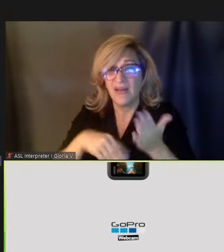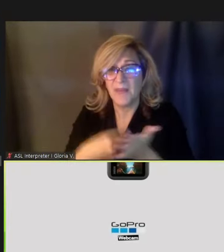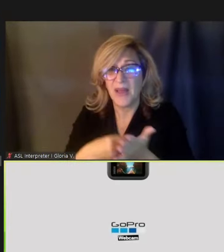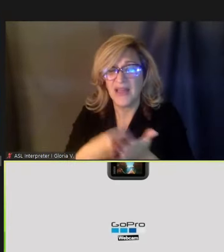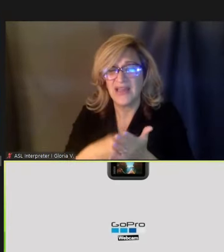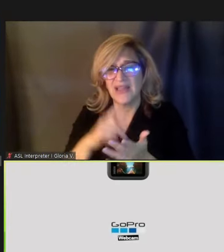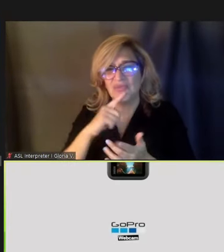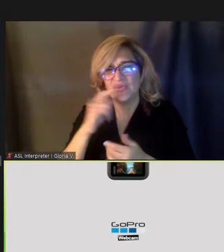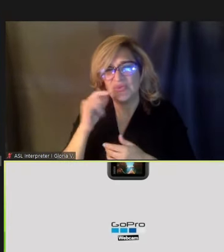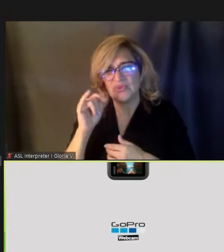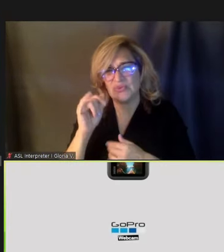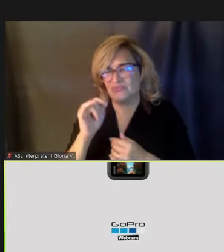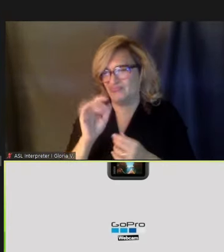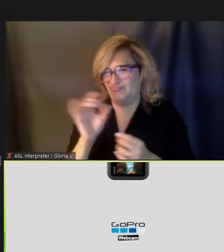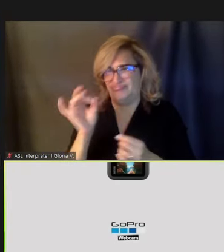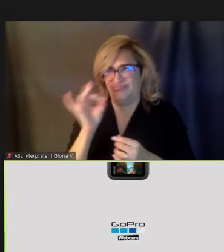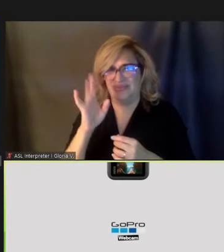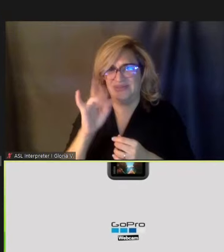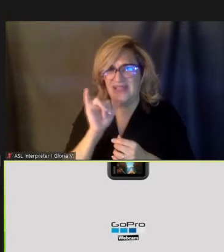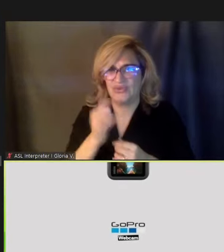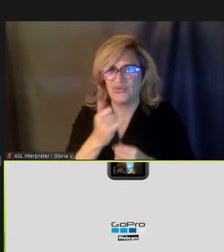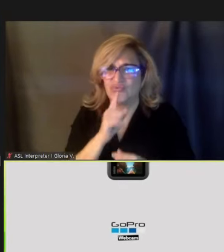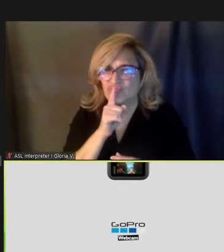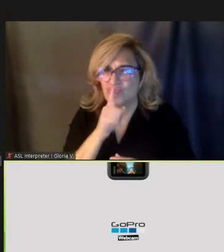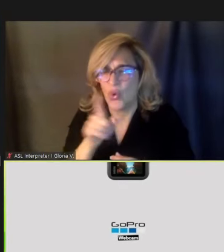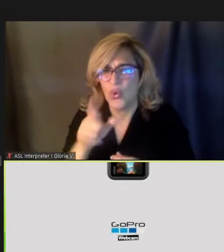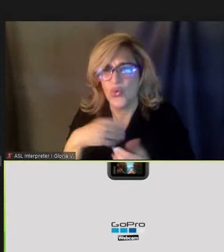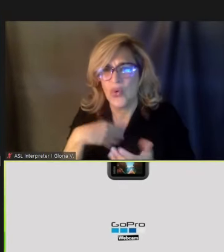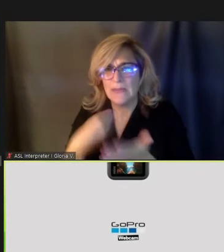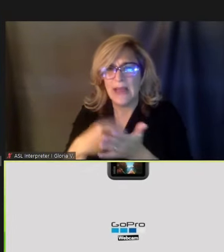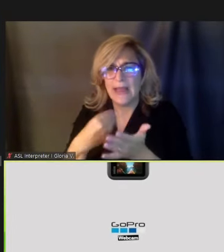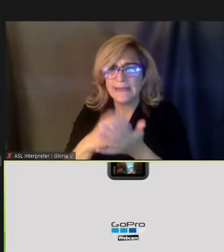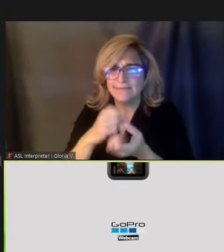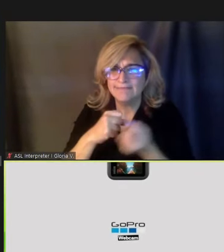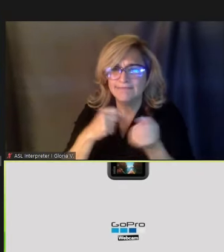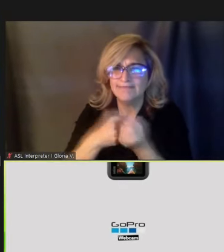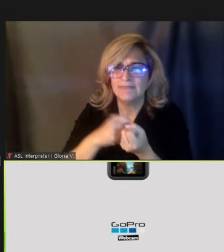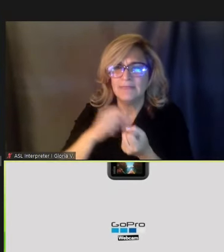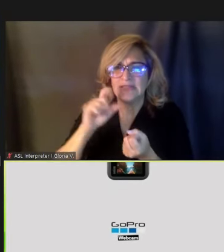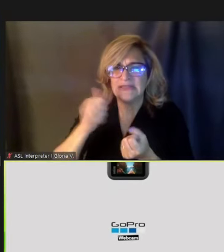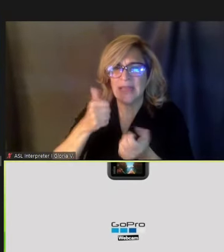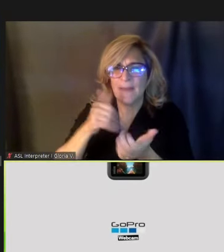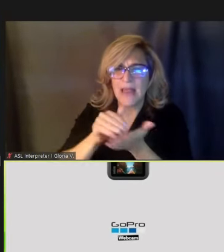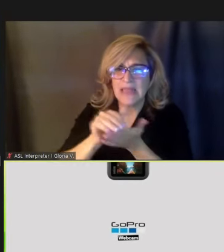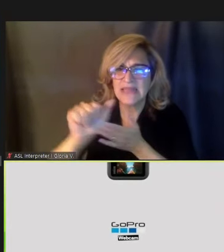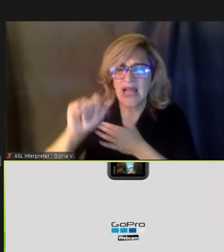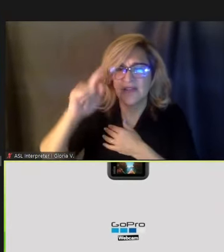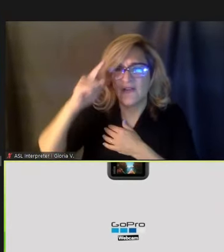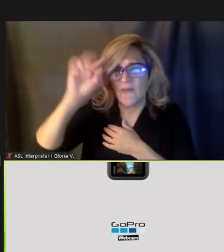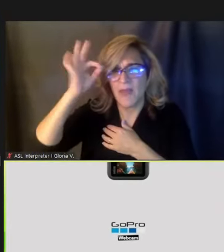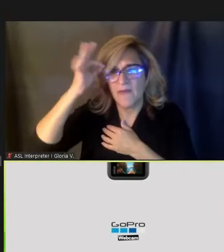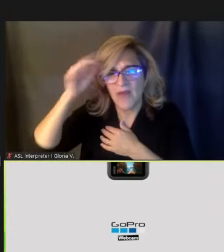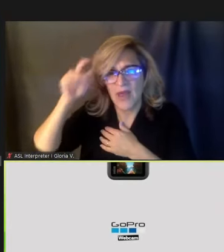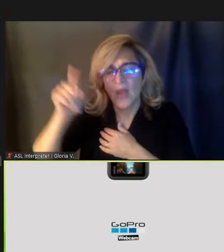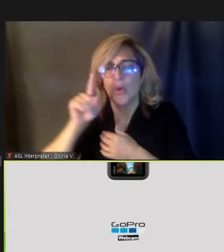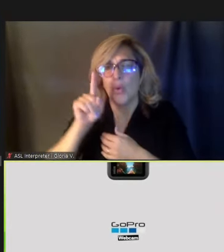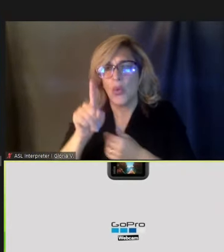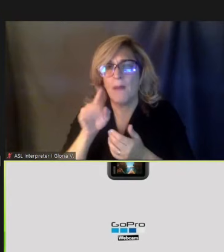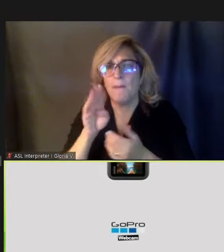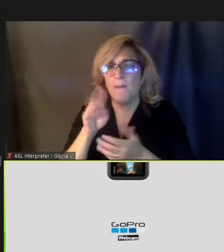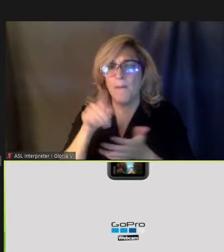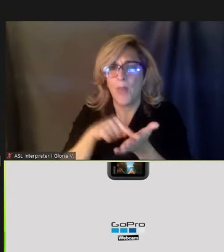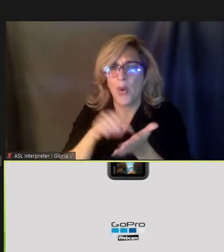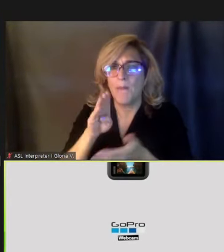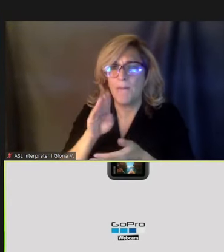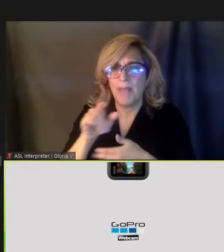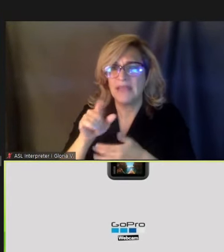$10 billion from the feds, found ways to build the most expensive subway in the world, spend $1.6 billion on a rail station in